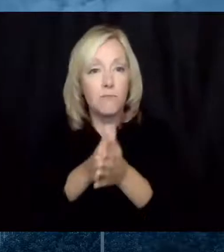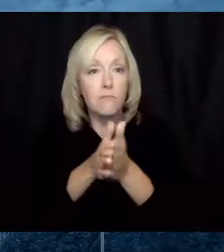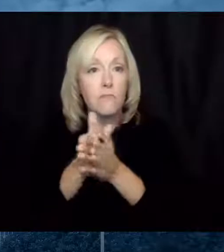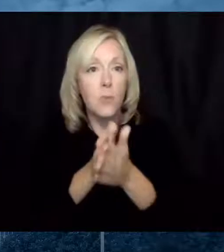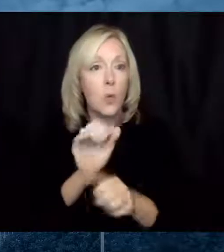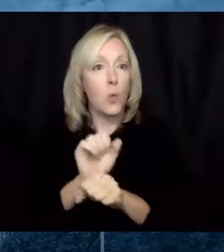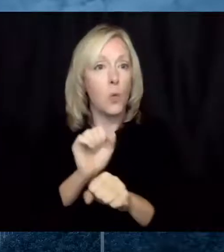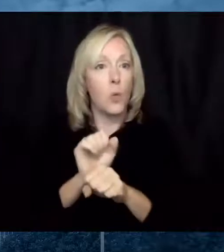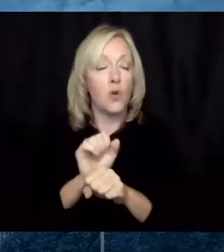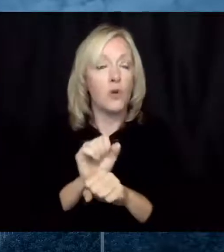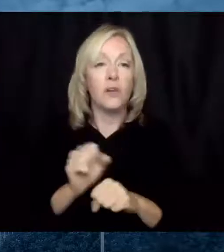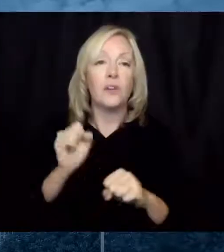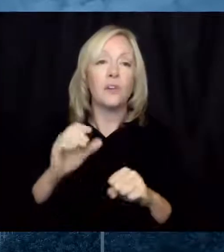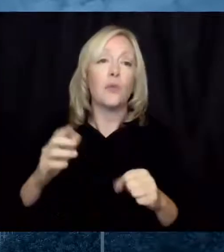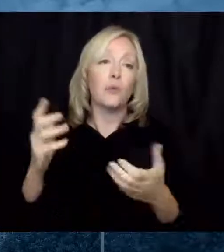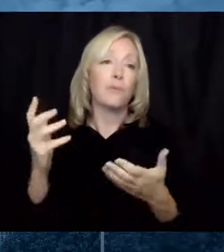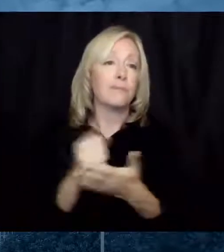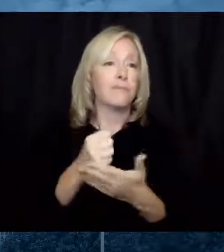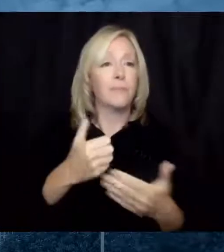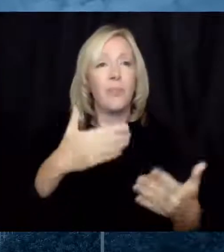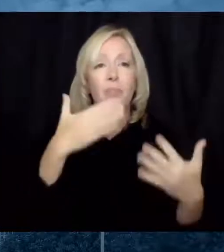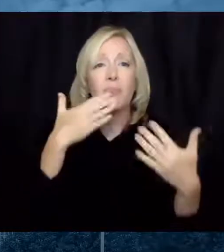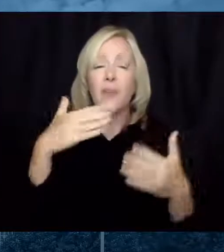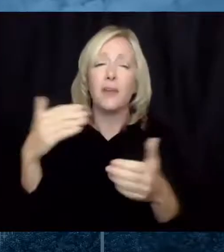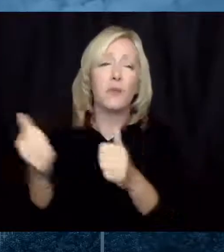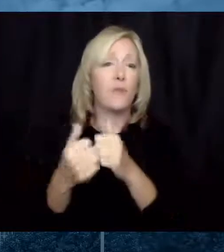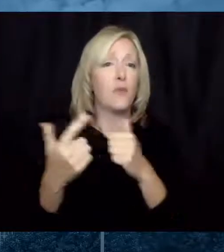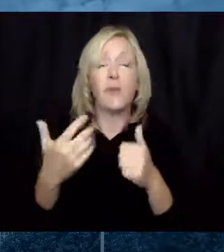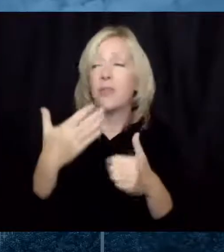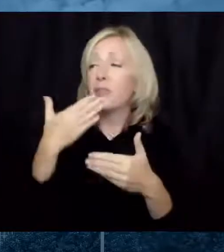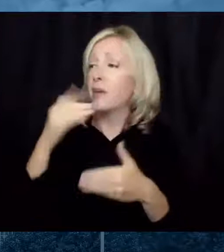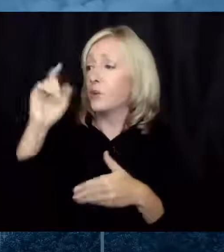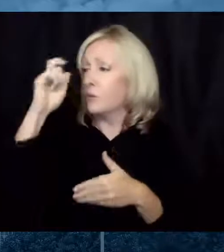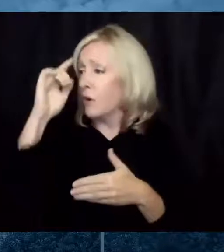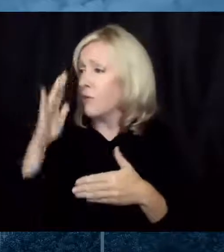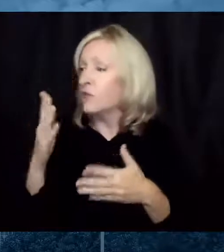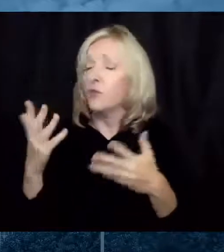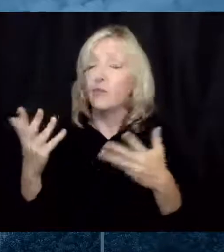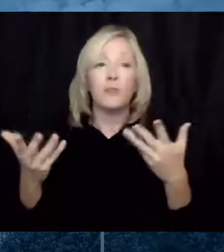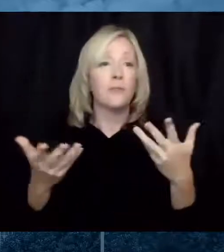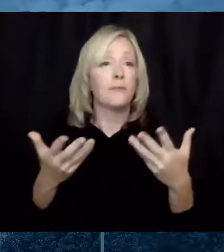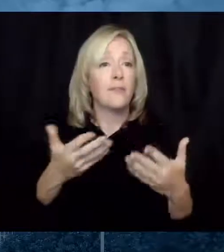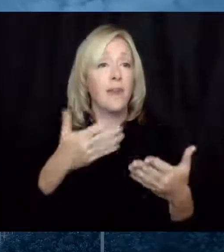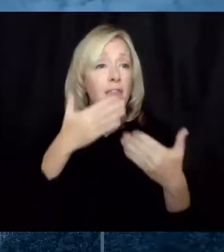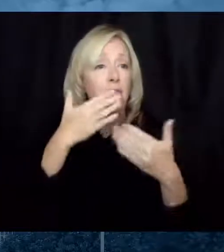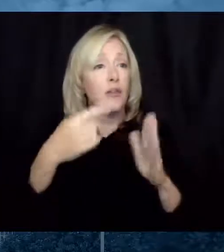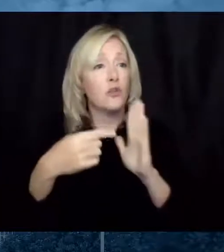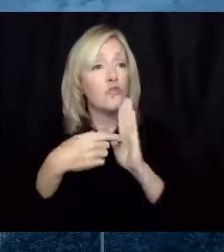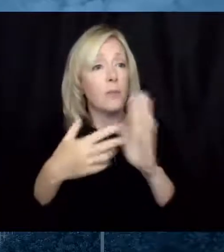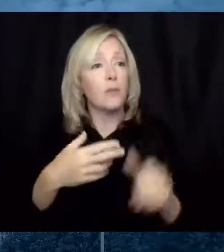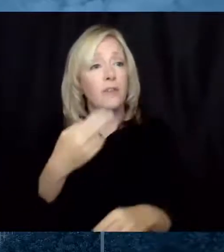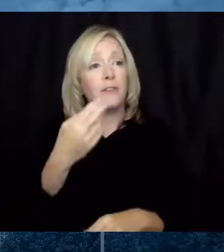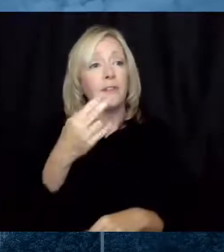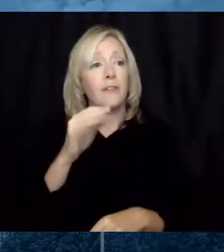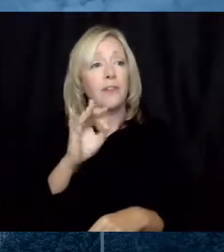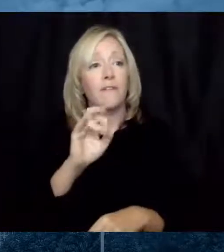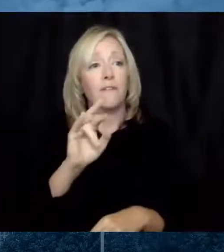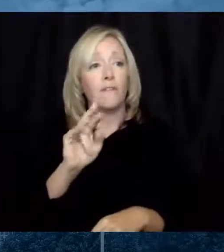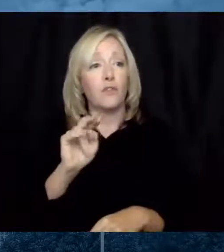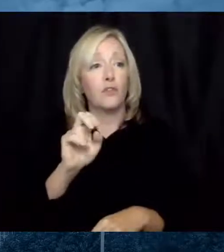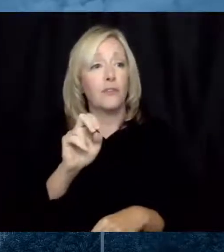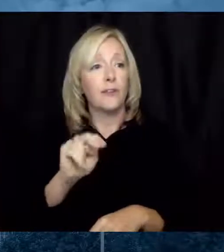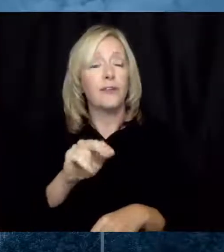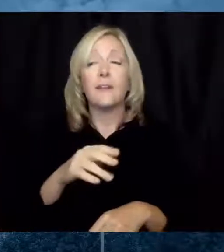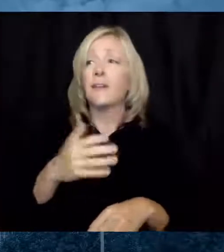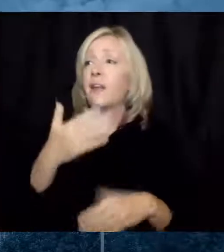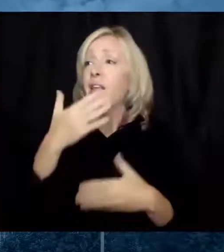So thank you, everybody. Thank you, Governor. Thank you, Representative Heffernan. And thank you